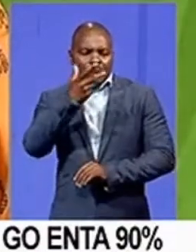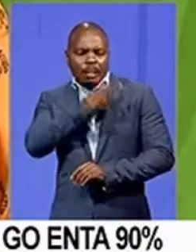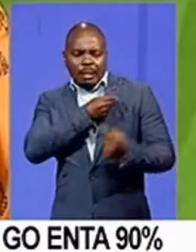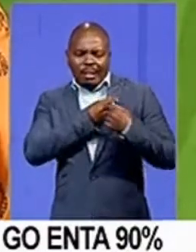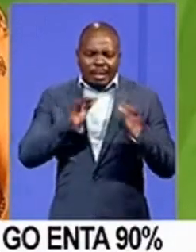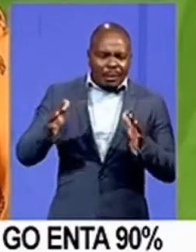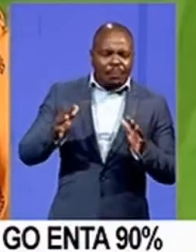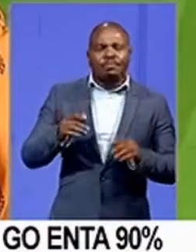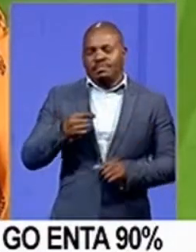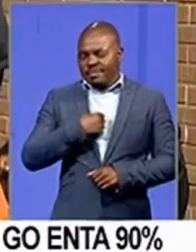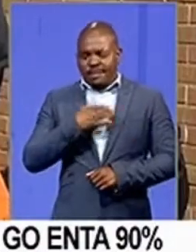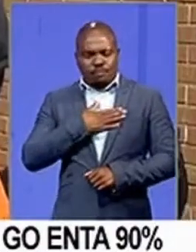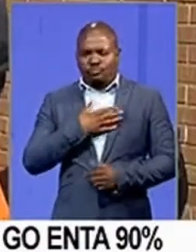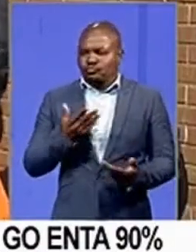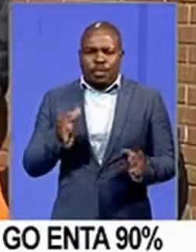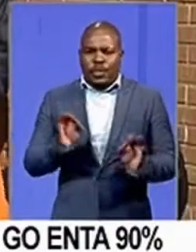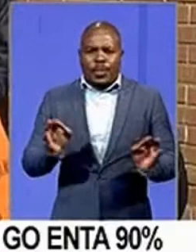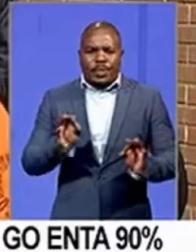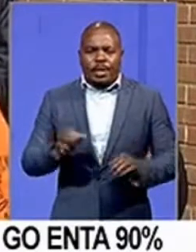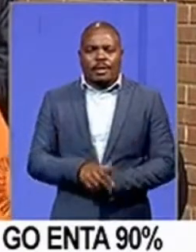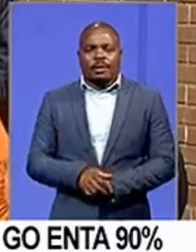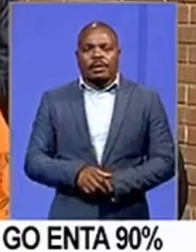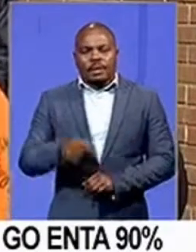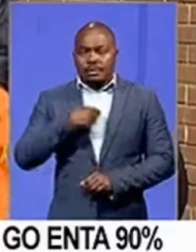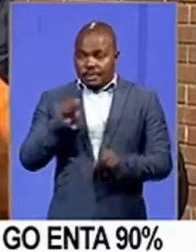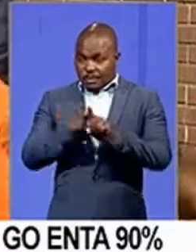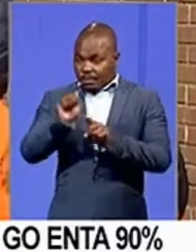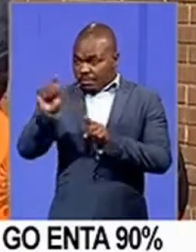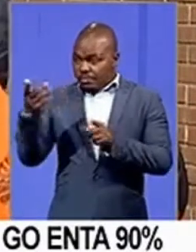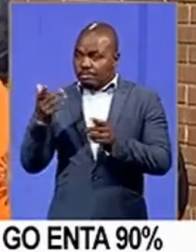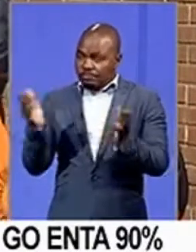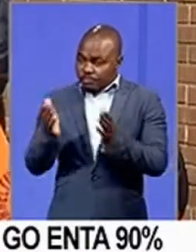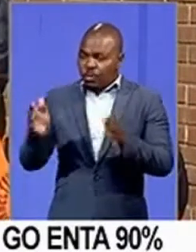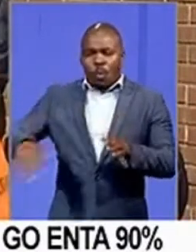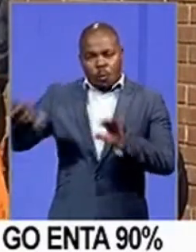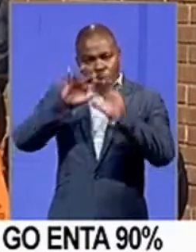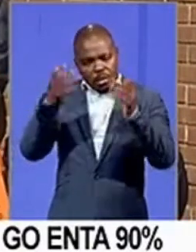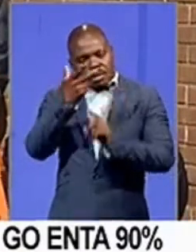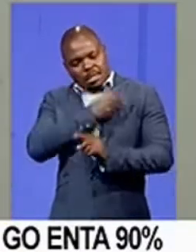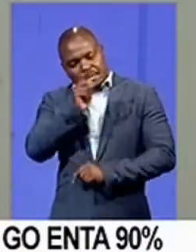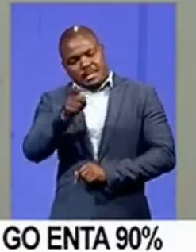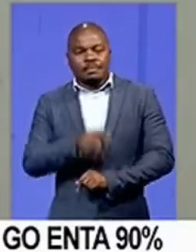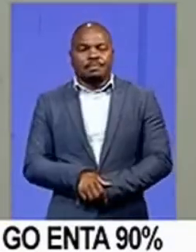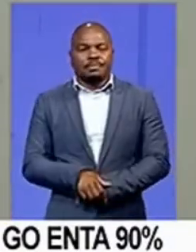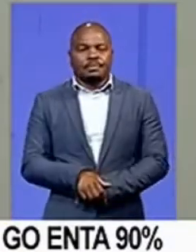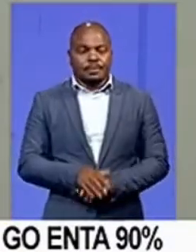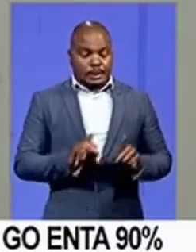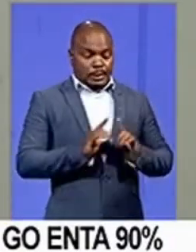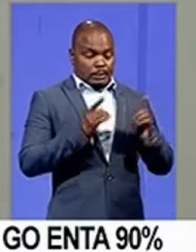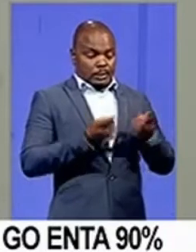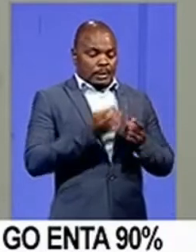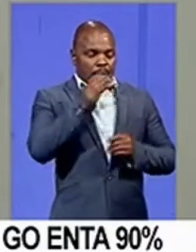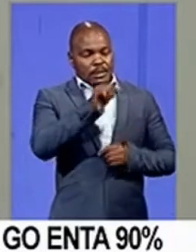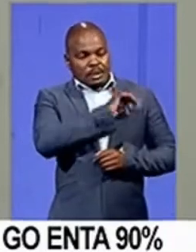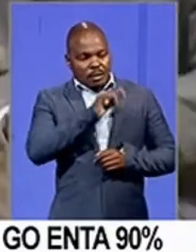jwang rona ga bona letho mo rona so go kgothaletsa gore lefatshe la lotlhe ba tlhabe. Kgoro e re bašomi ba